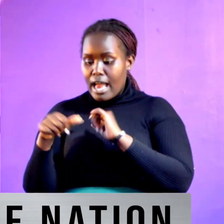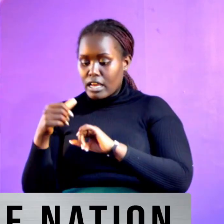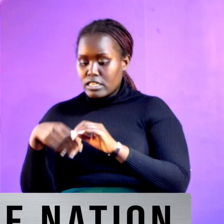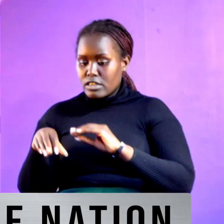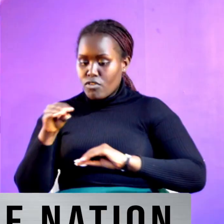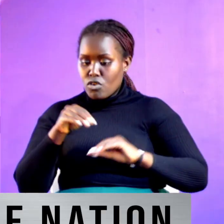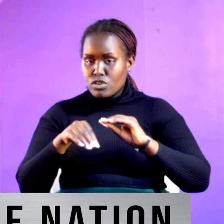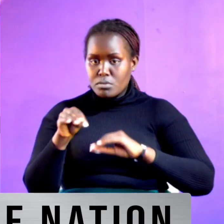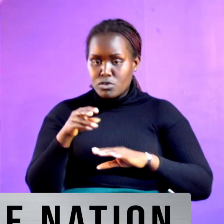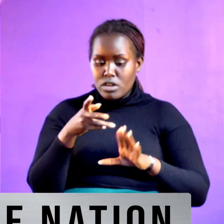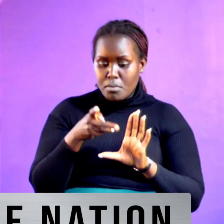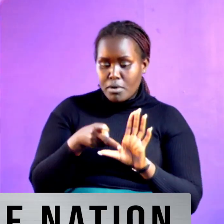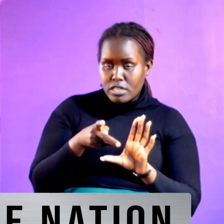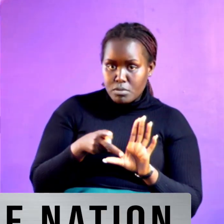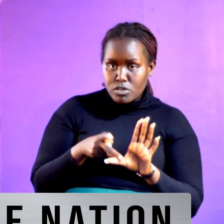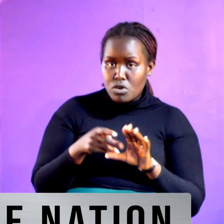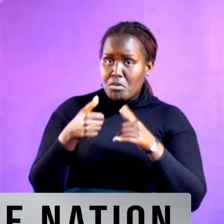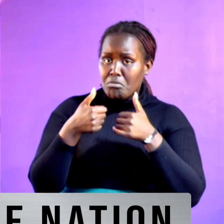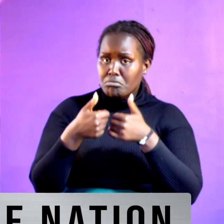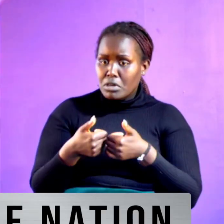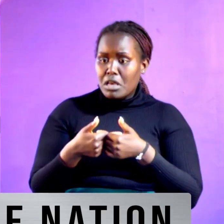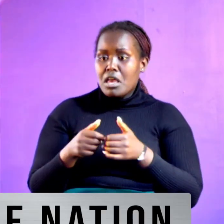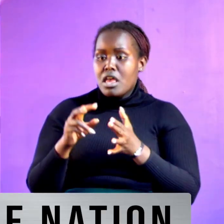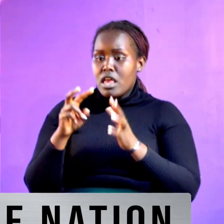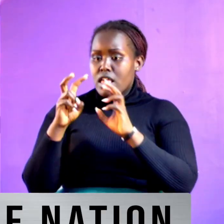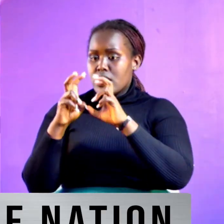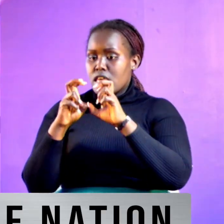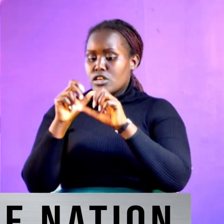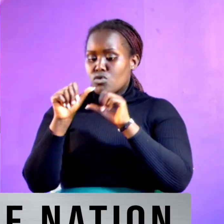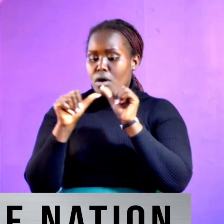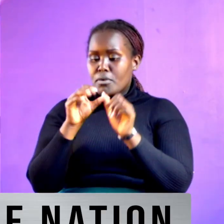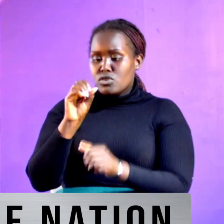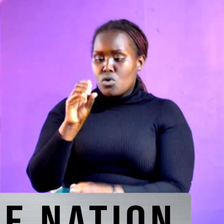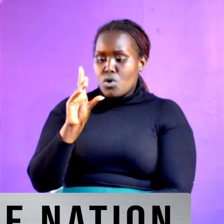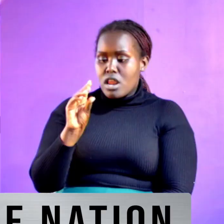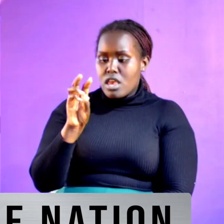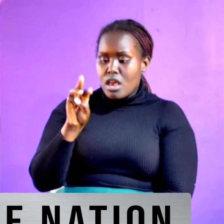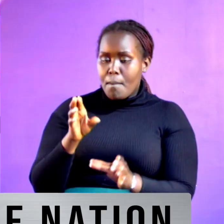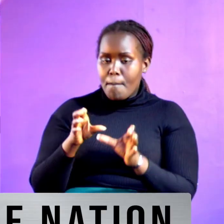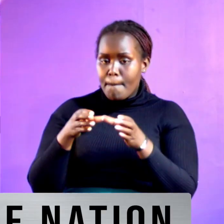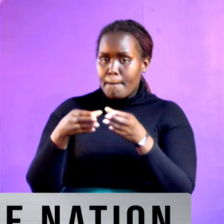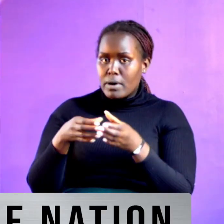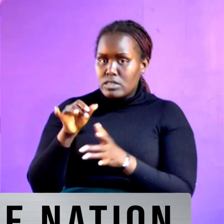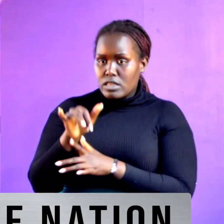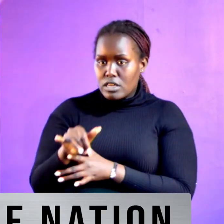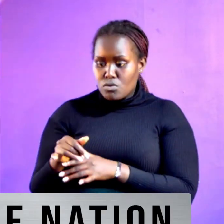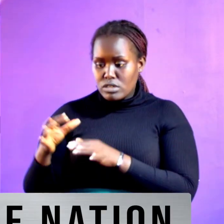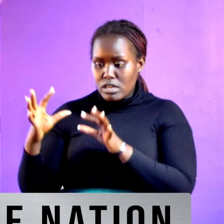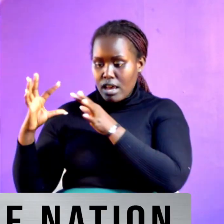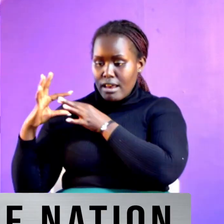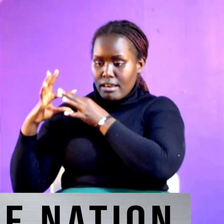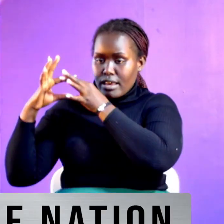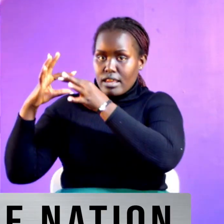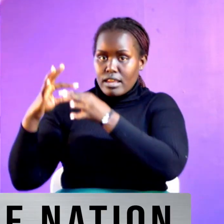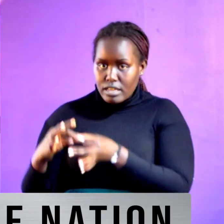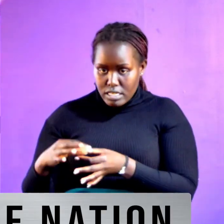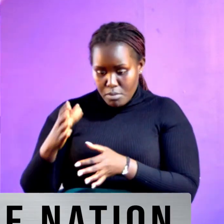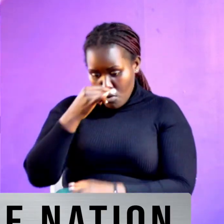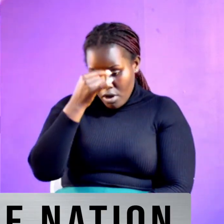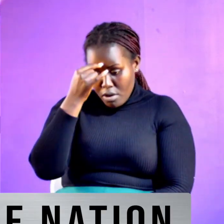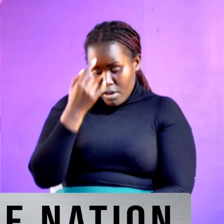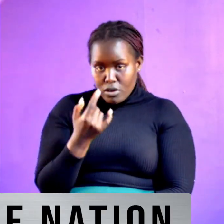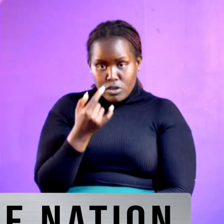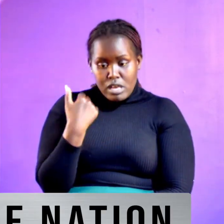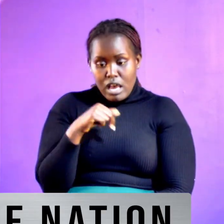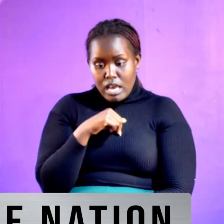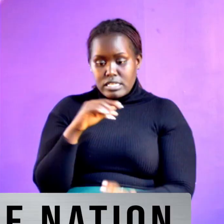participation. Well, the issue about the ODM party, I think that one was inevitable, because, of course, we are, as